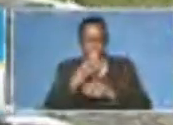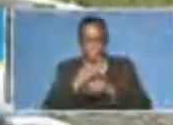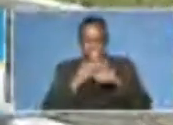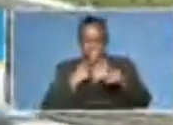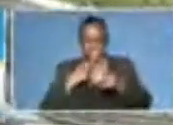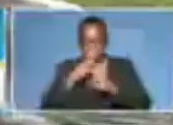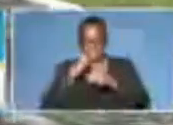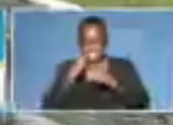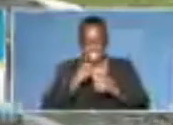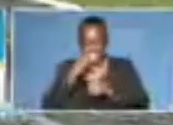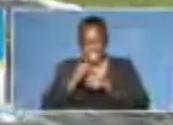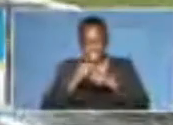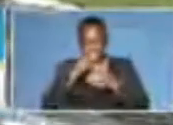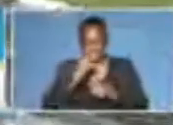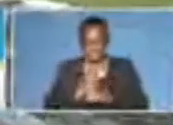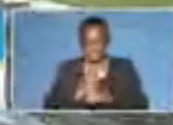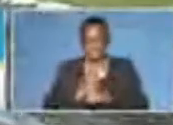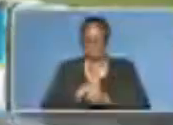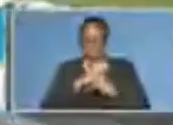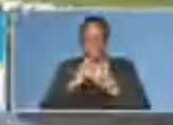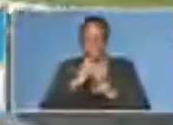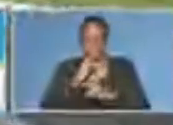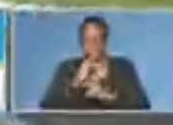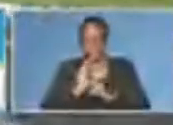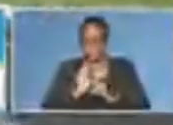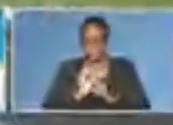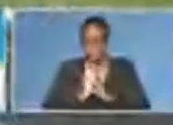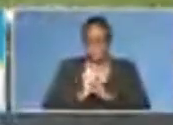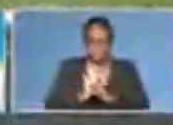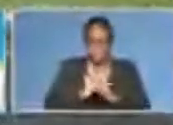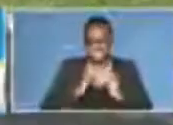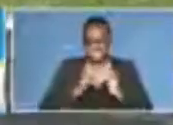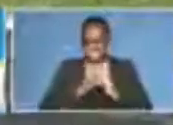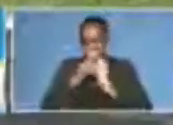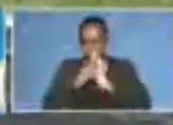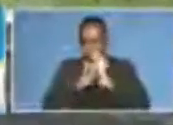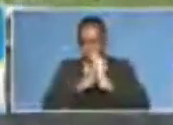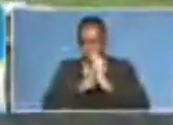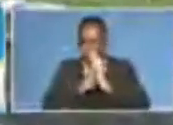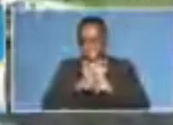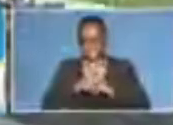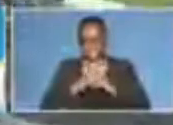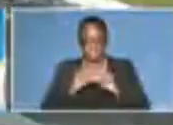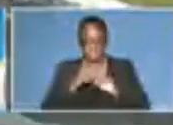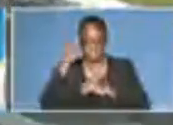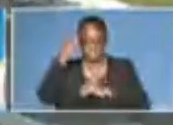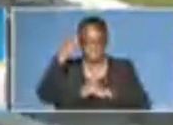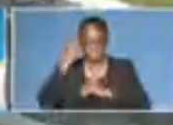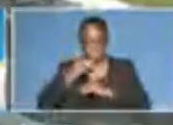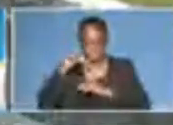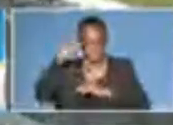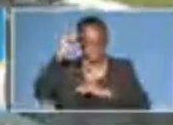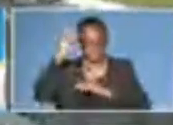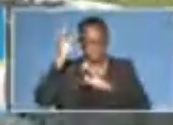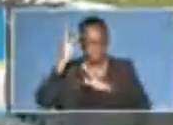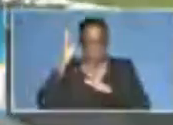place for years, but we were not enforcing these policies. So I think the government of Bahamas now see it for, you know